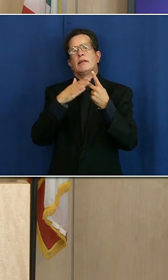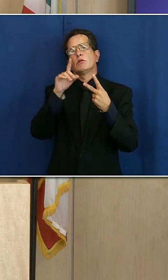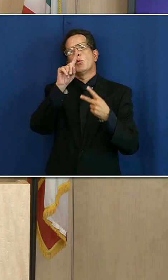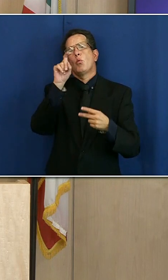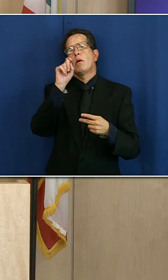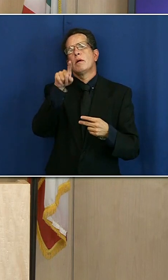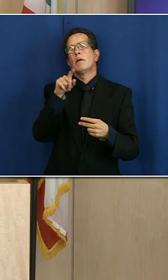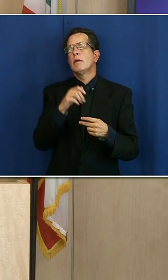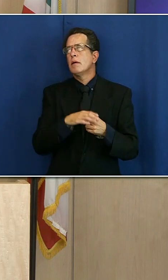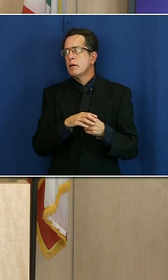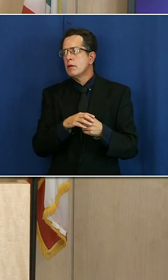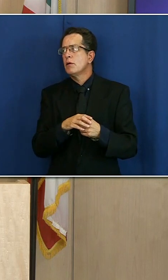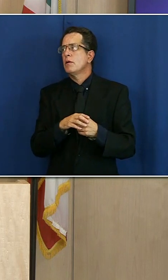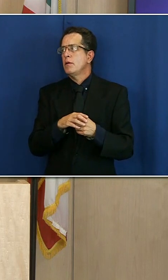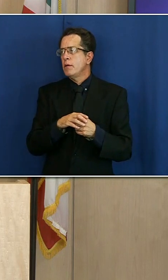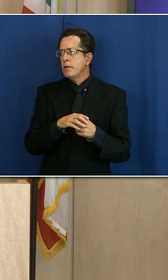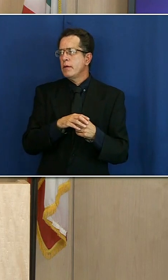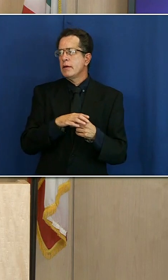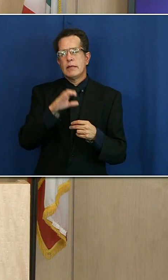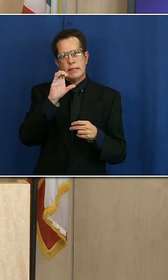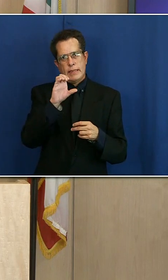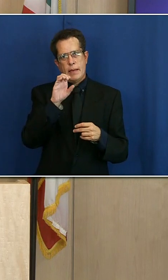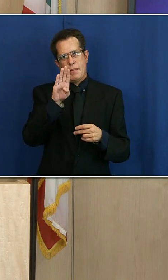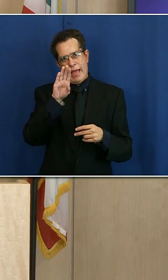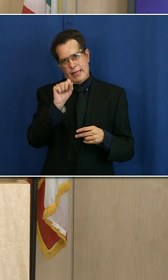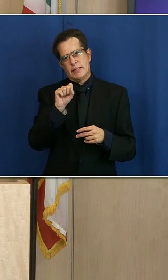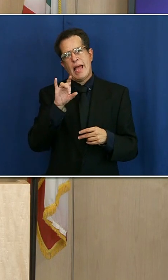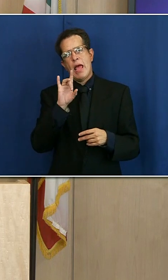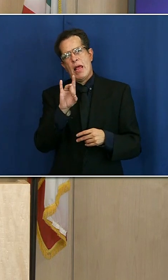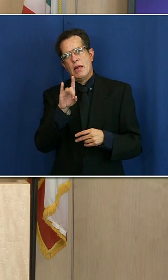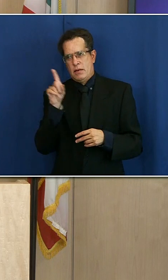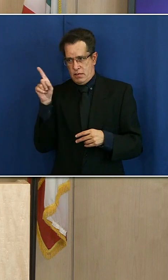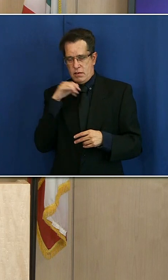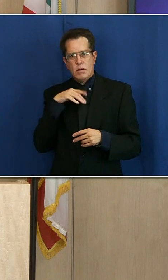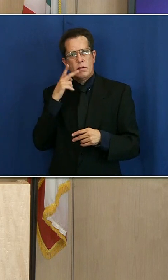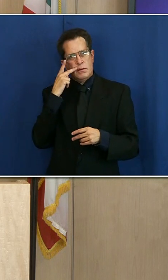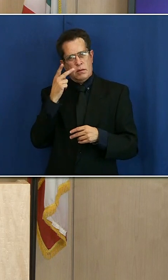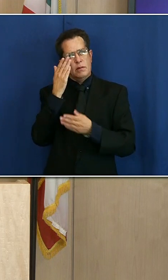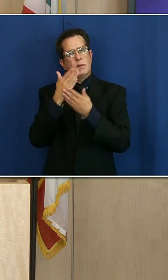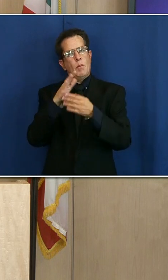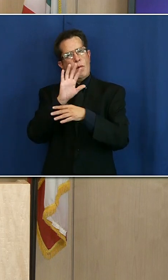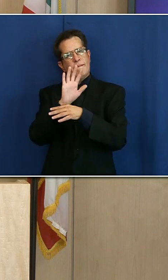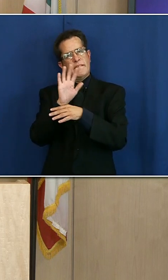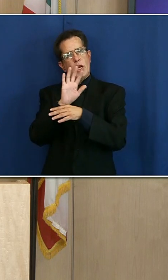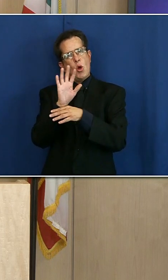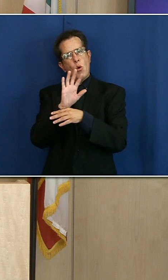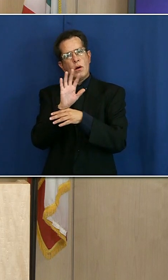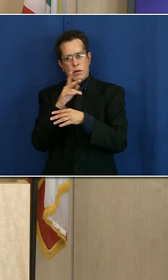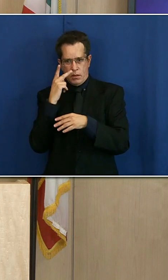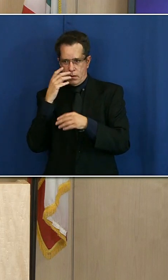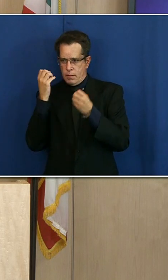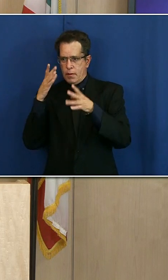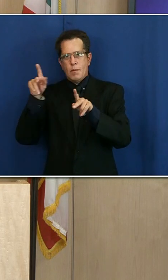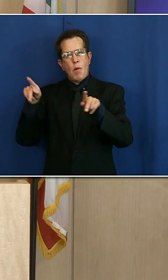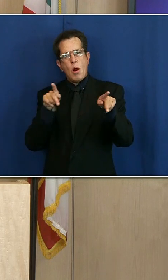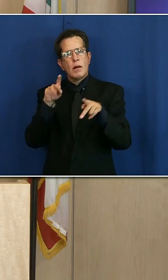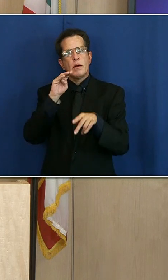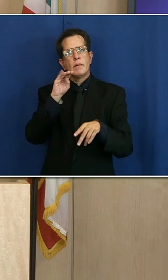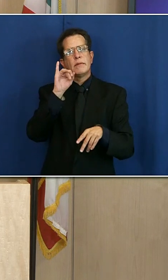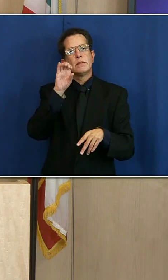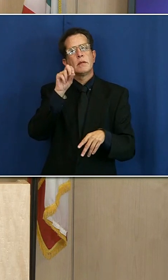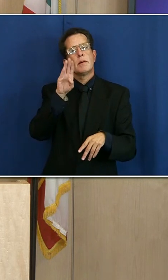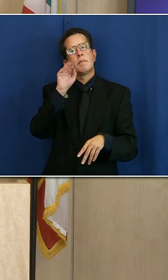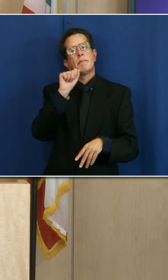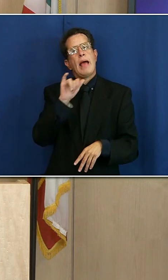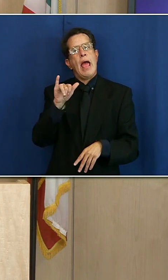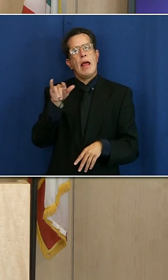question is from Lemur Abrams with CBS 8. We've seen dramatic video over the weekend of massive parties in Mission Bay. Researchers